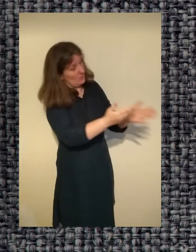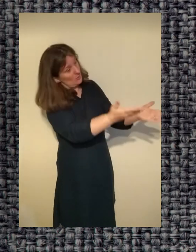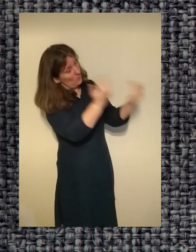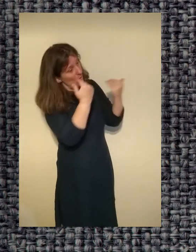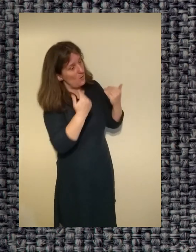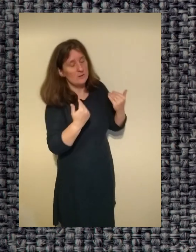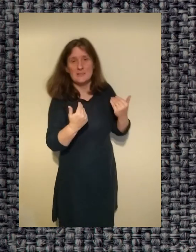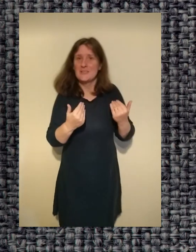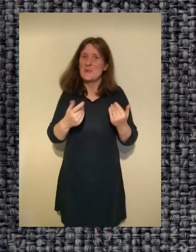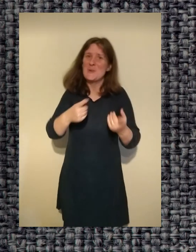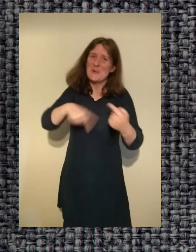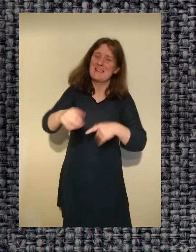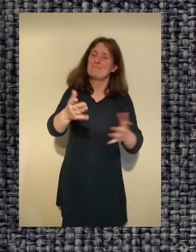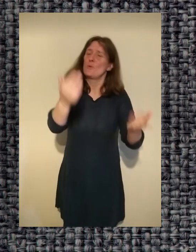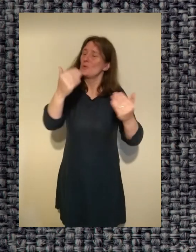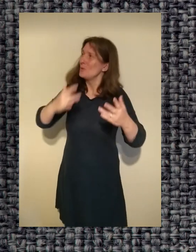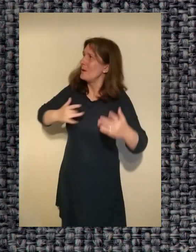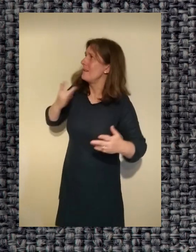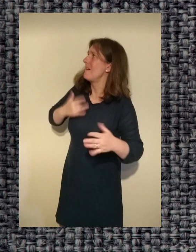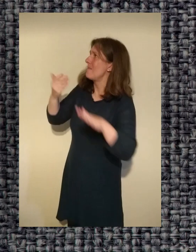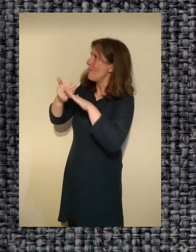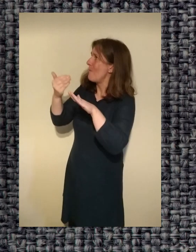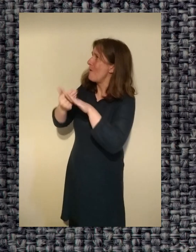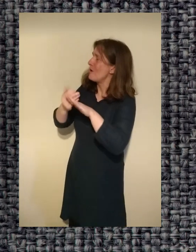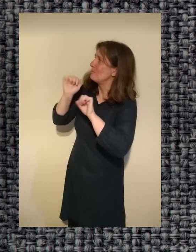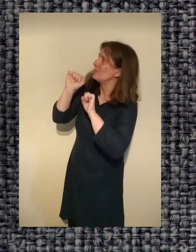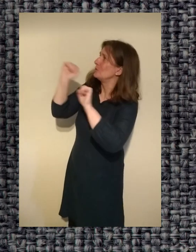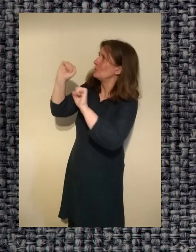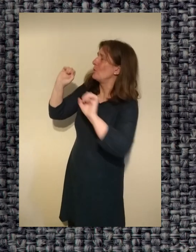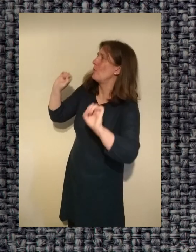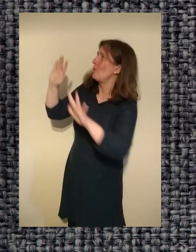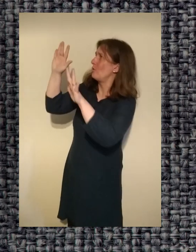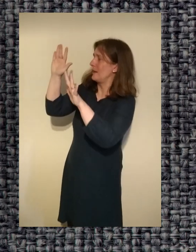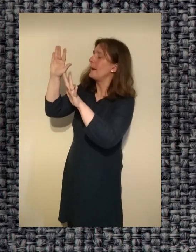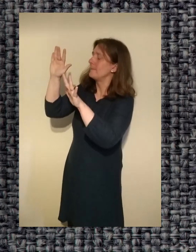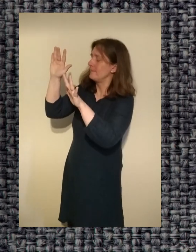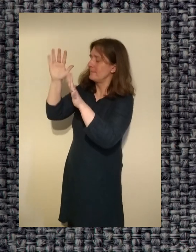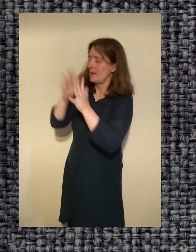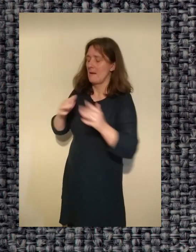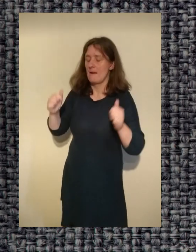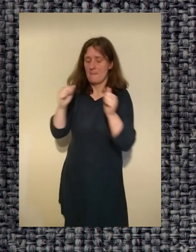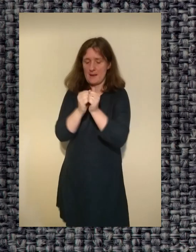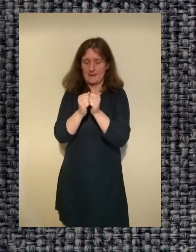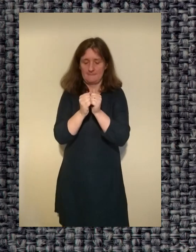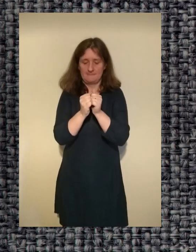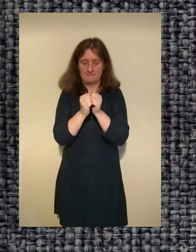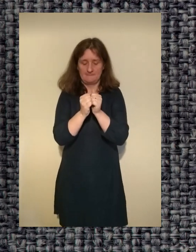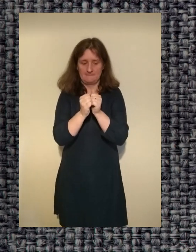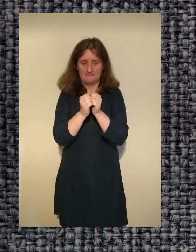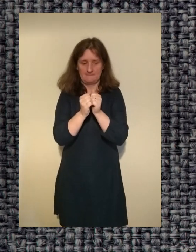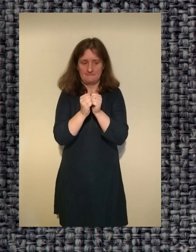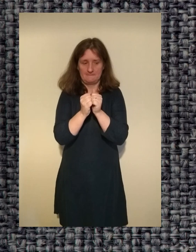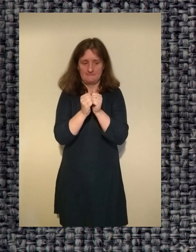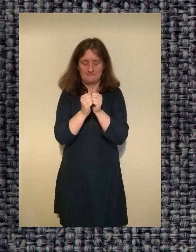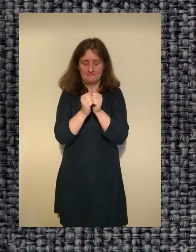That we, like Lazarus, who was called out from the grave, may live and work for the glory of